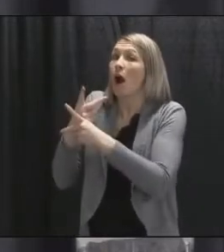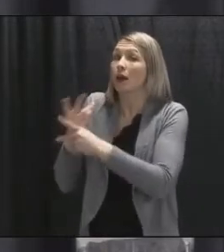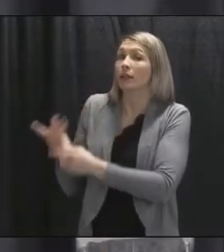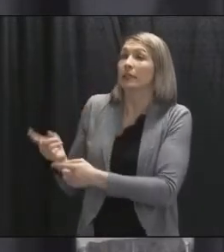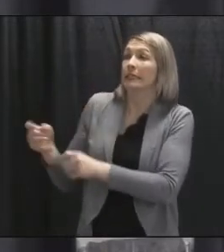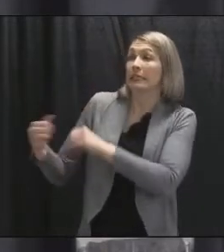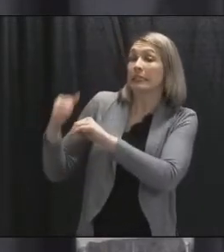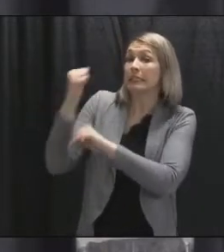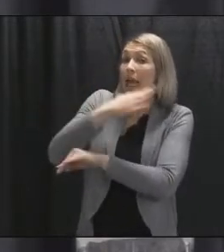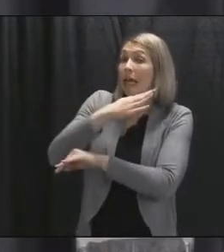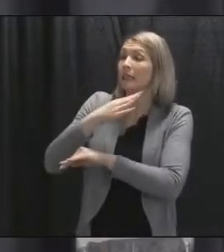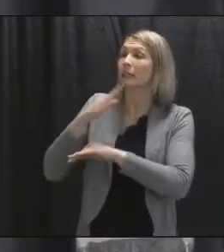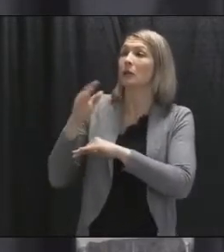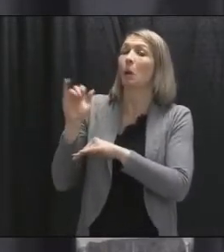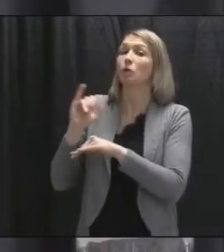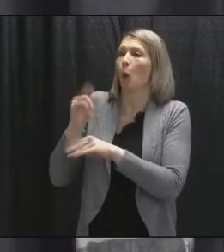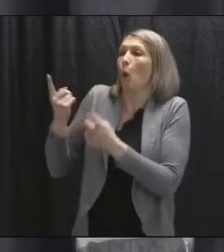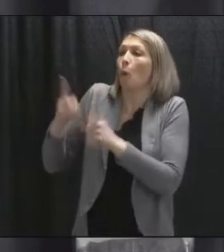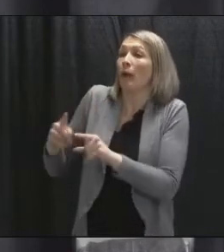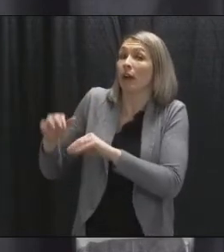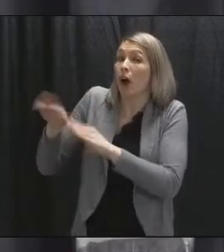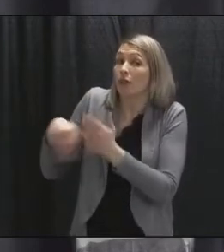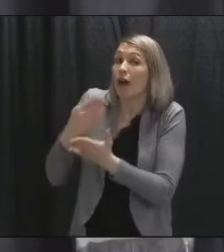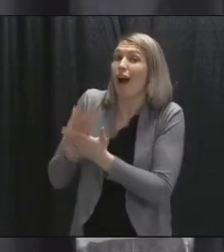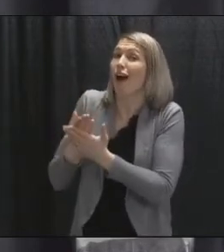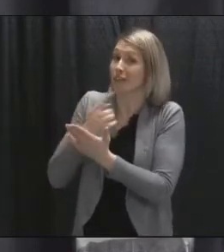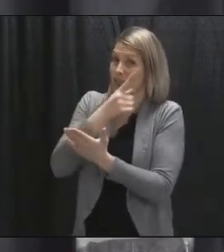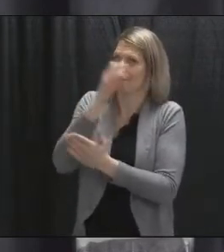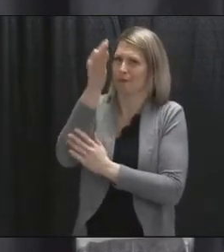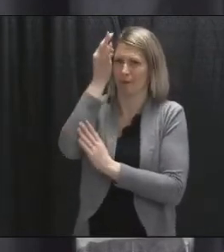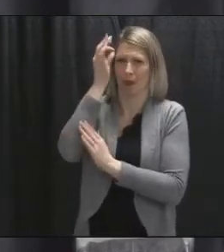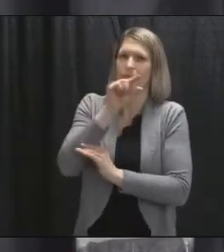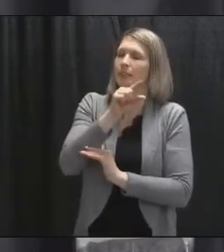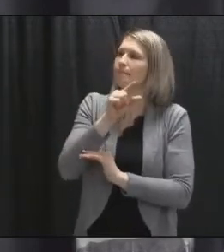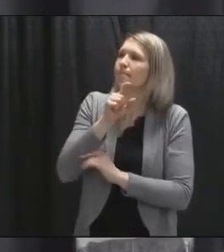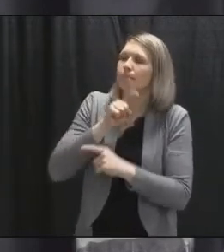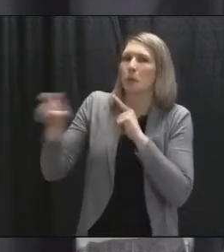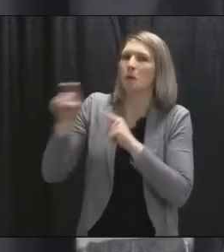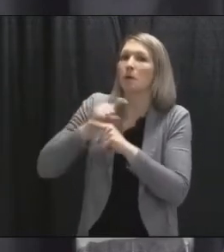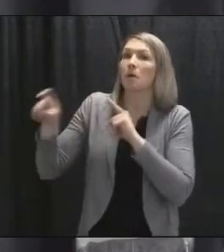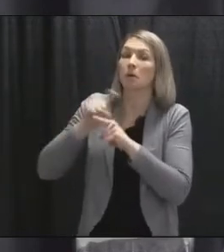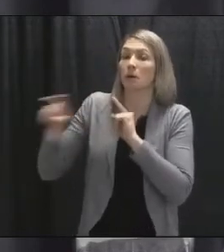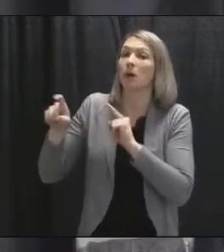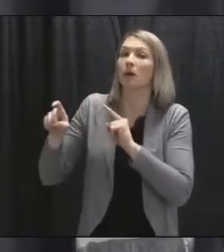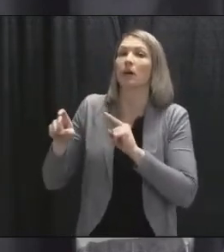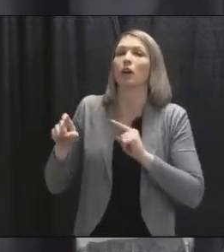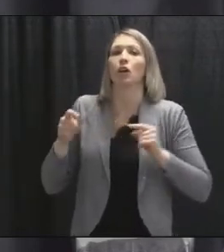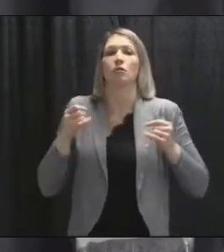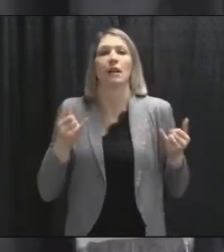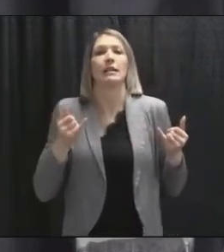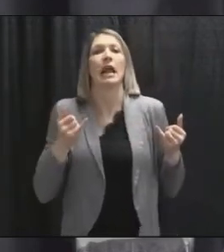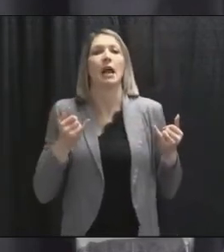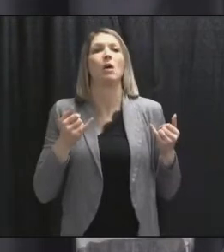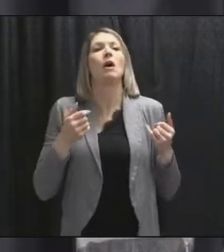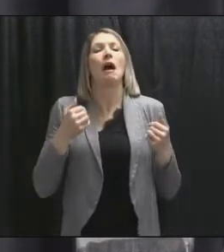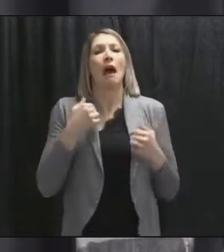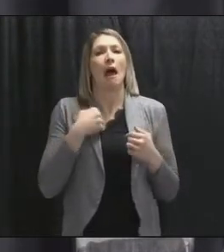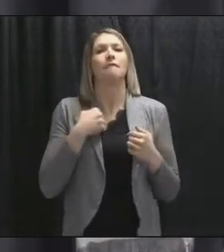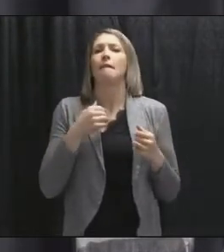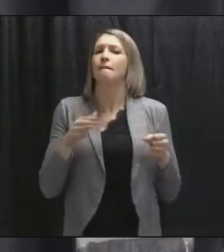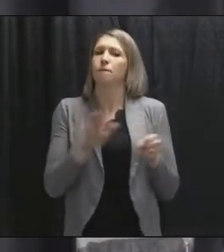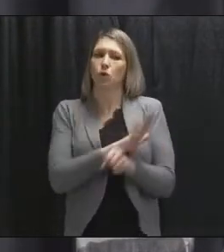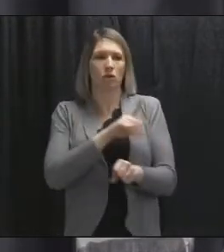been a problem. So PPE will continue to be something that keeps us all awake, and indeed we actually have a 24-hour operation.